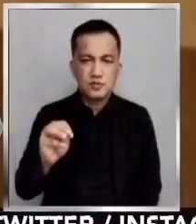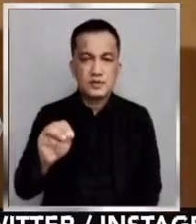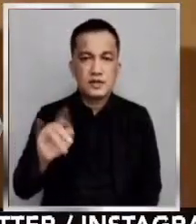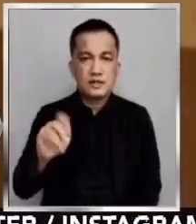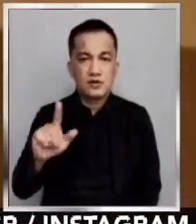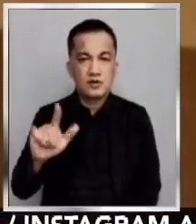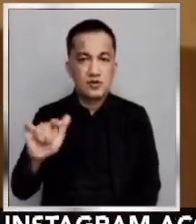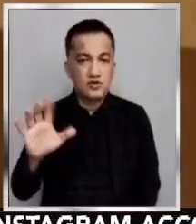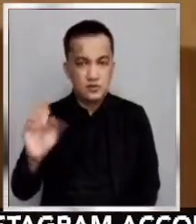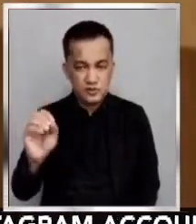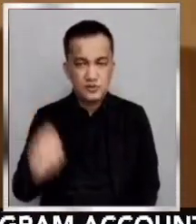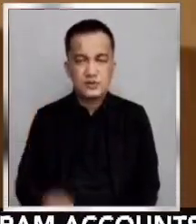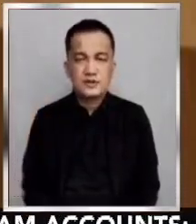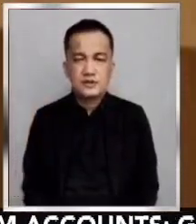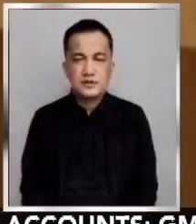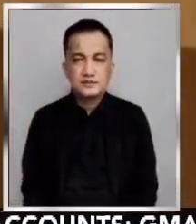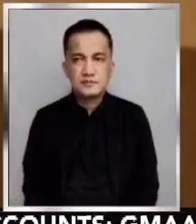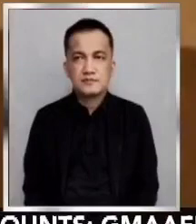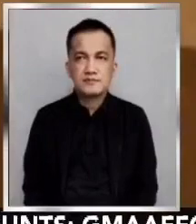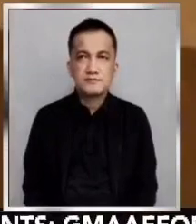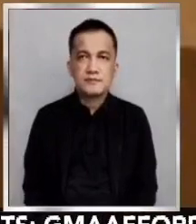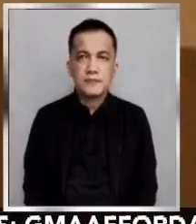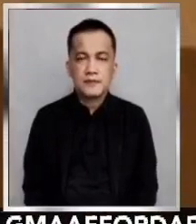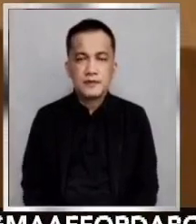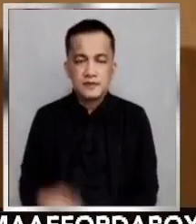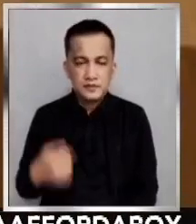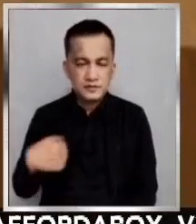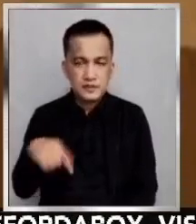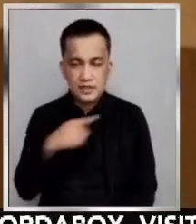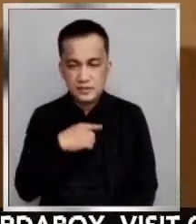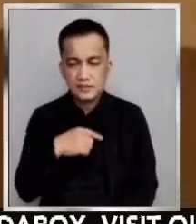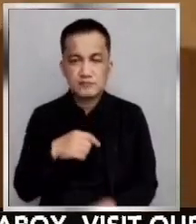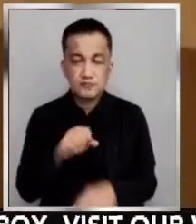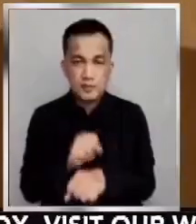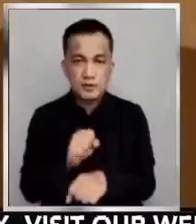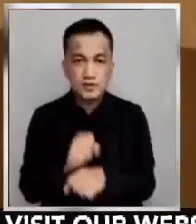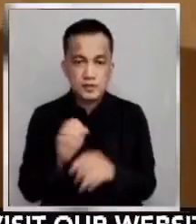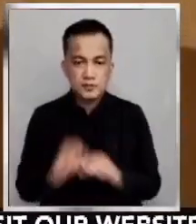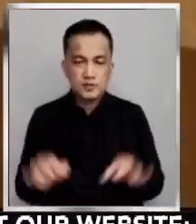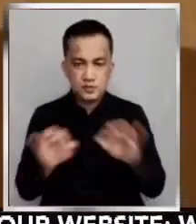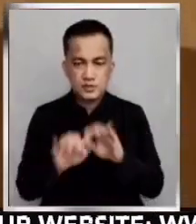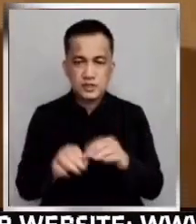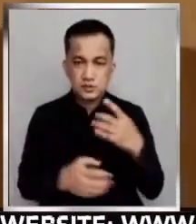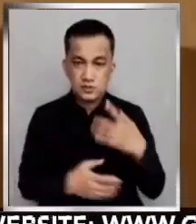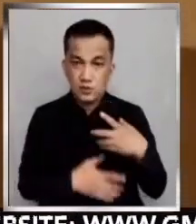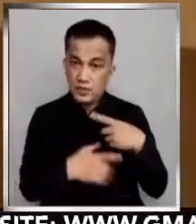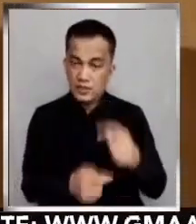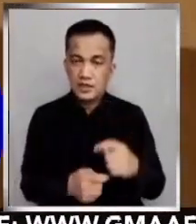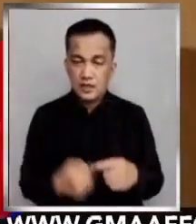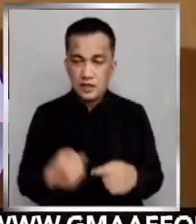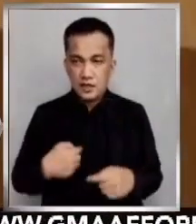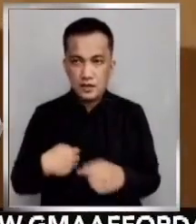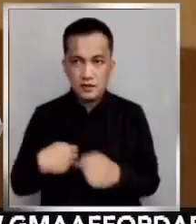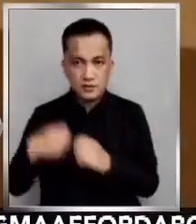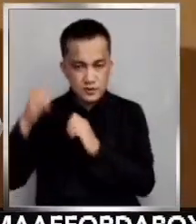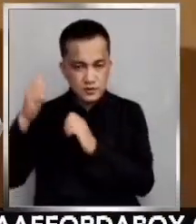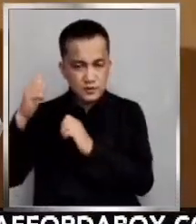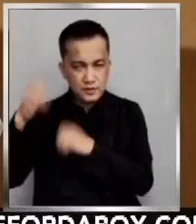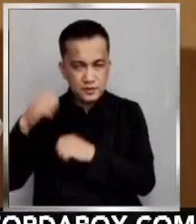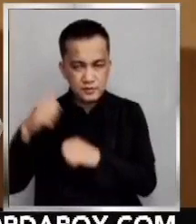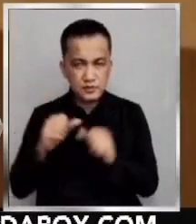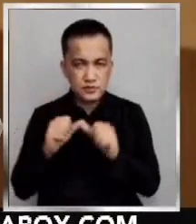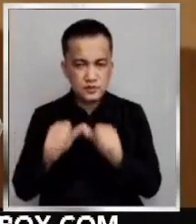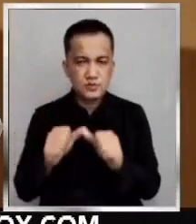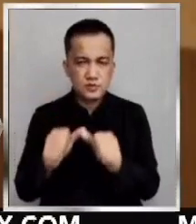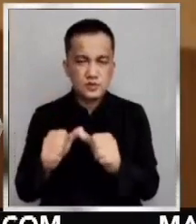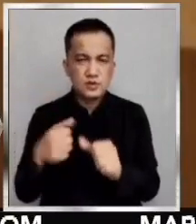Sa ating larangan, importante talaga yung tiwala. At umaasa nga ako na patuloy tayong magiging worthy of that